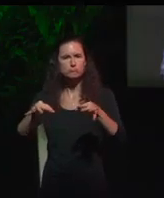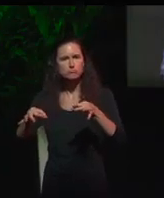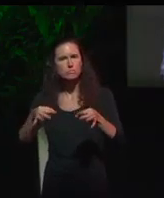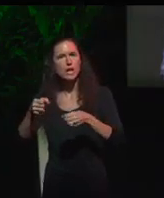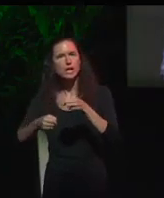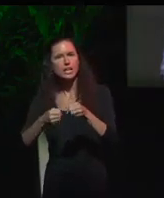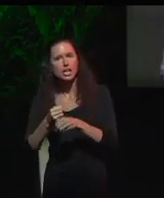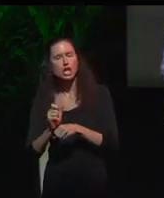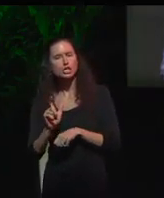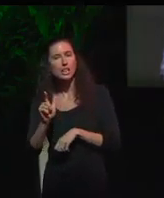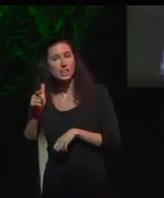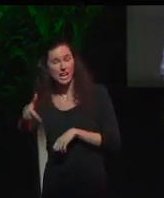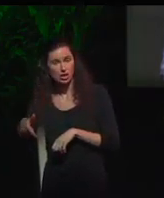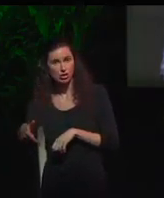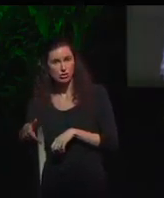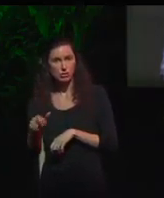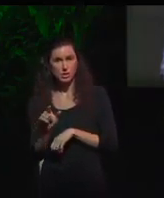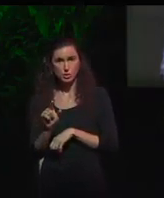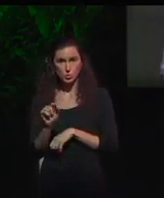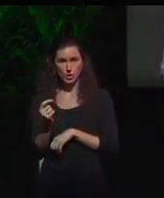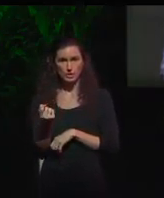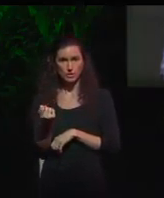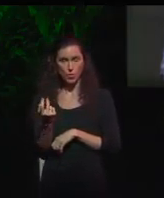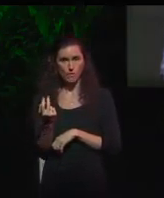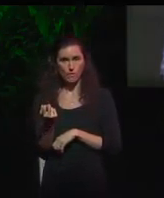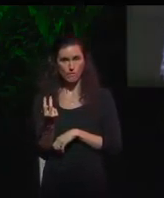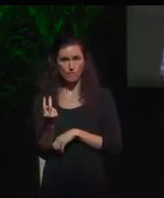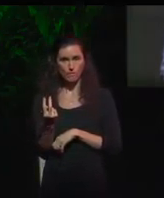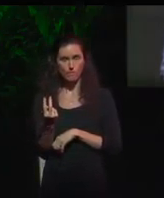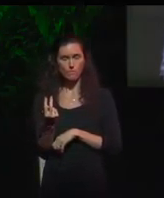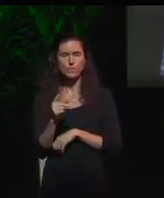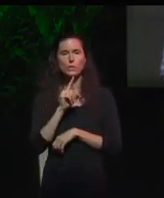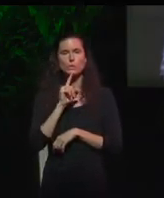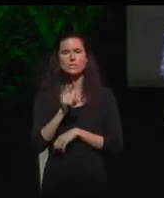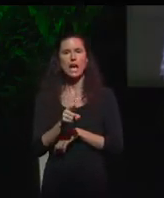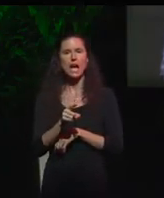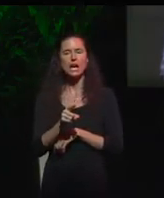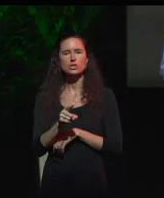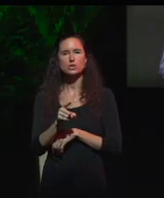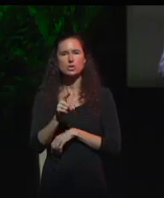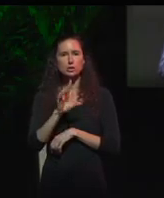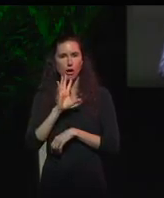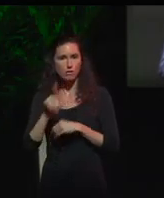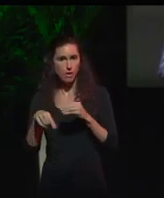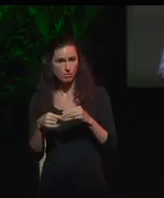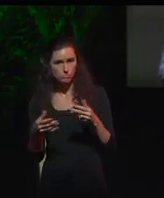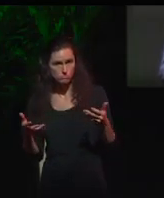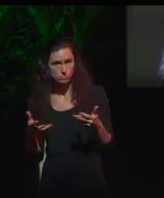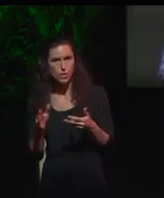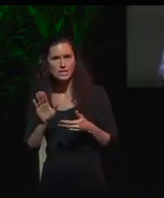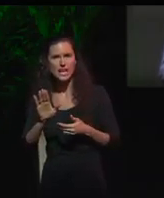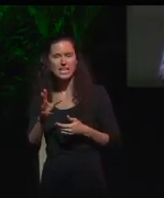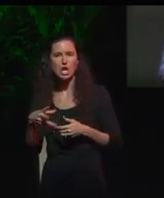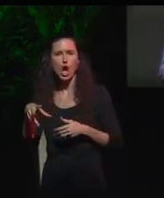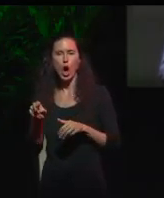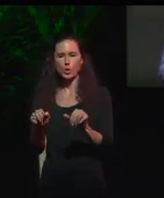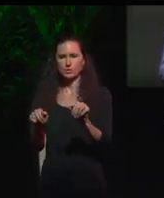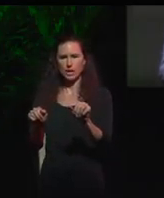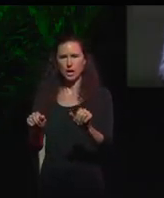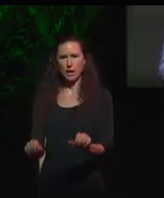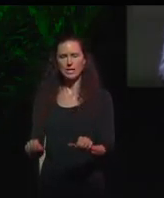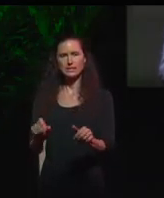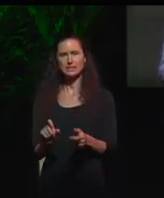here in 2012, what he was actually referring to was his own capacity to